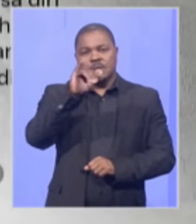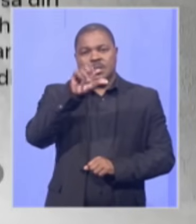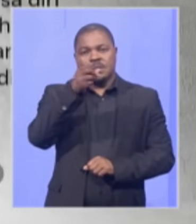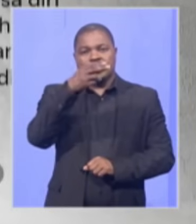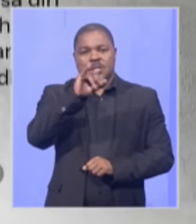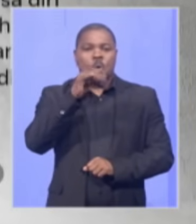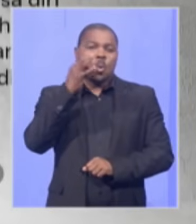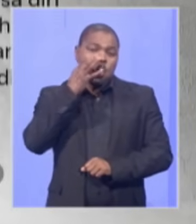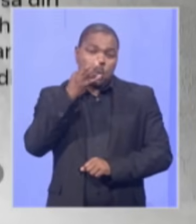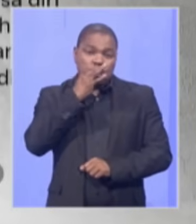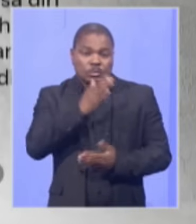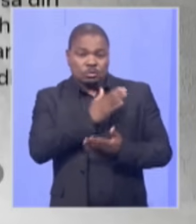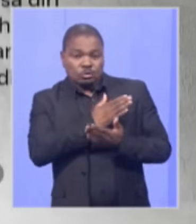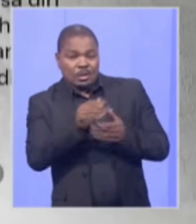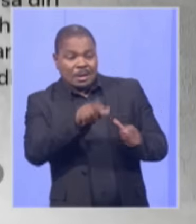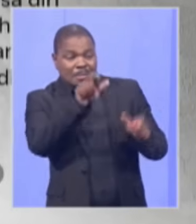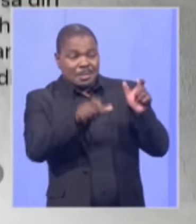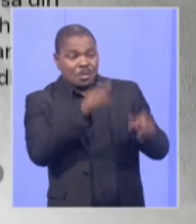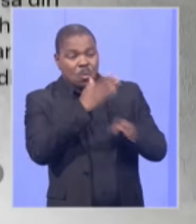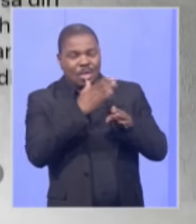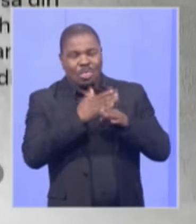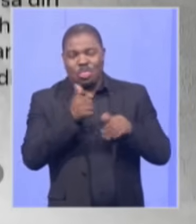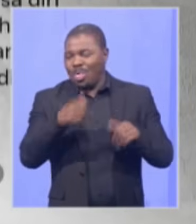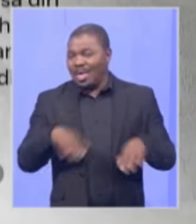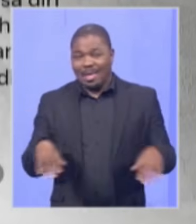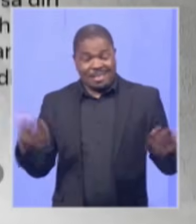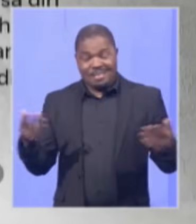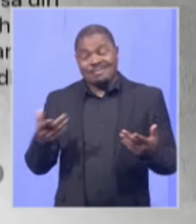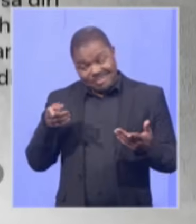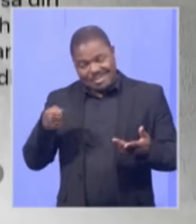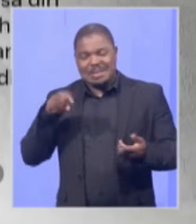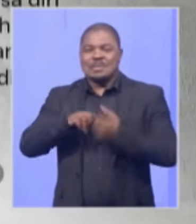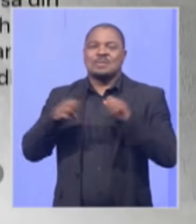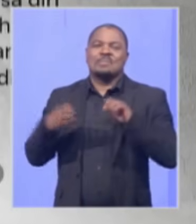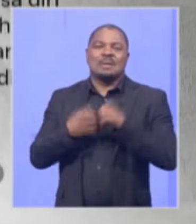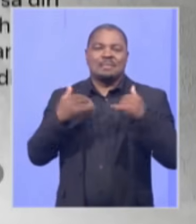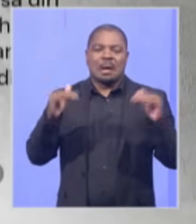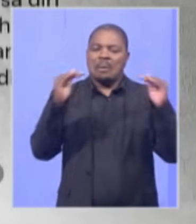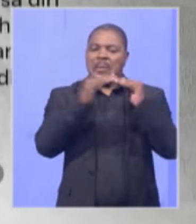batho bao ba bego ba sa dire mošomo wa bona ke ka moo toka e sa